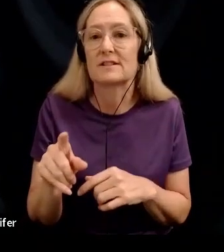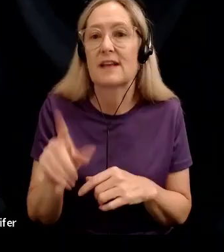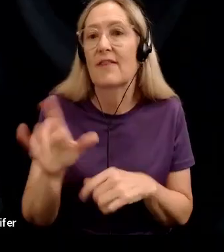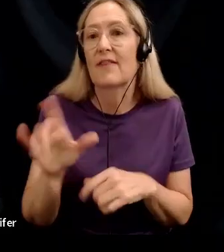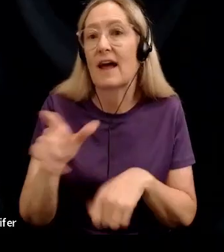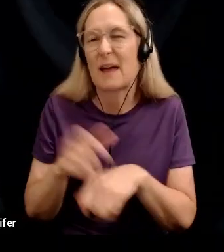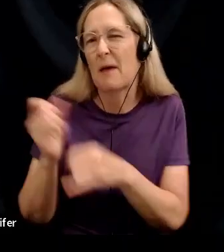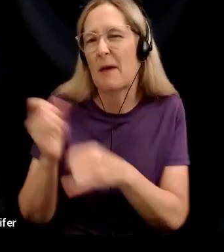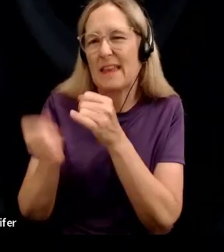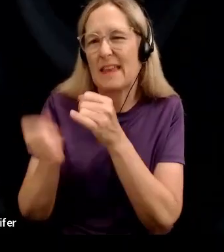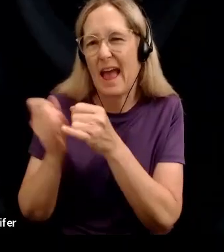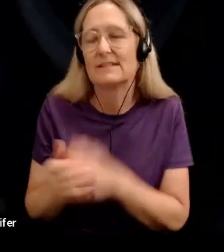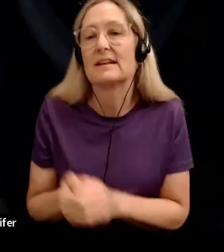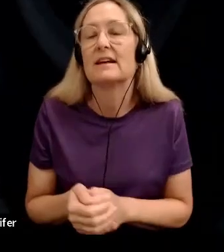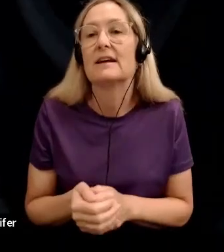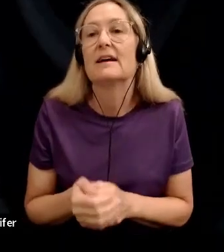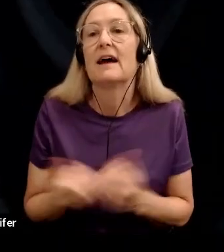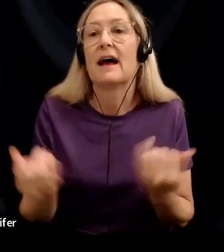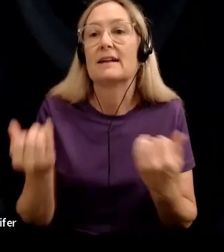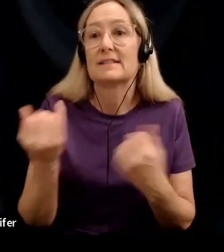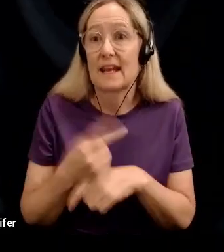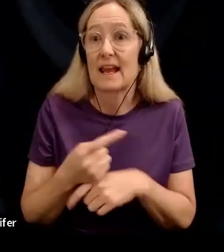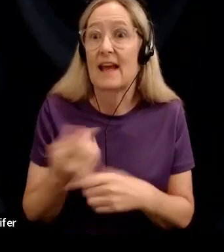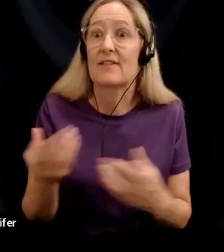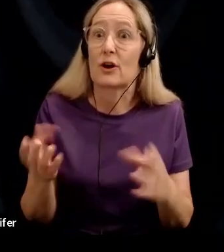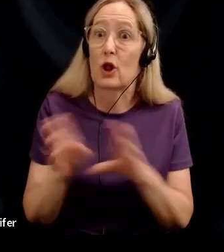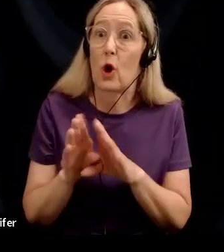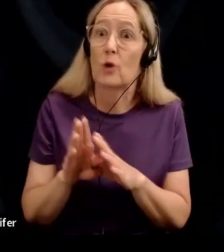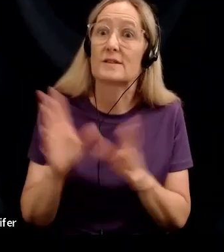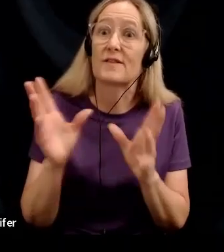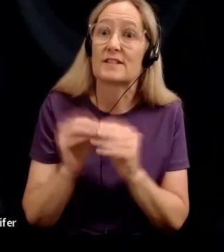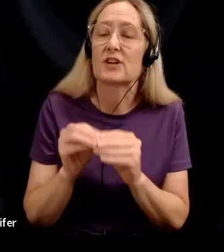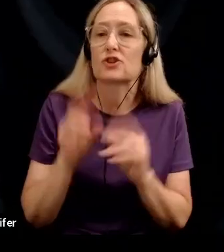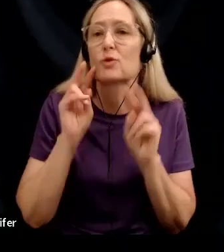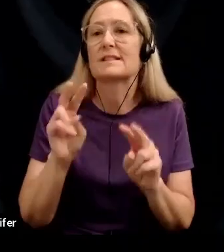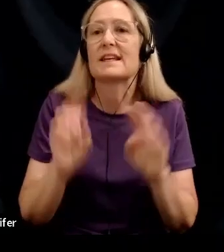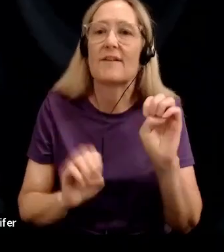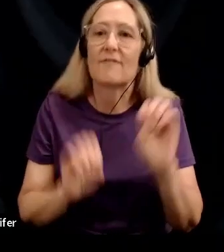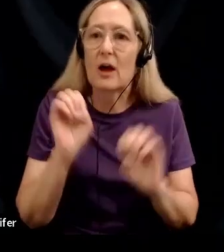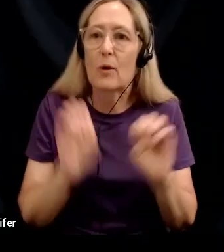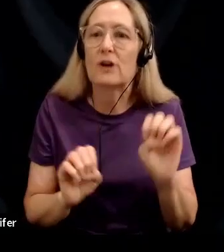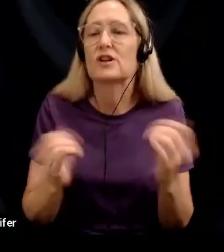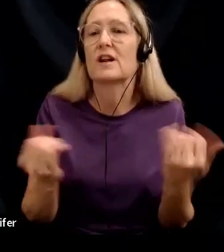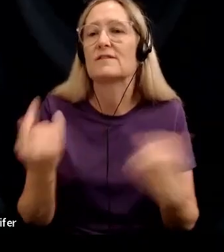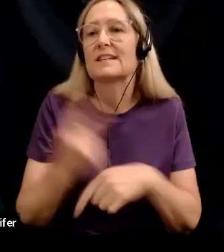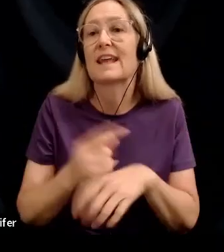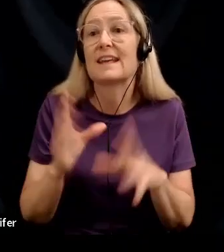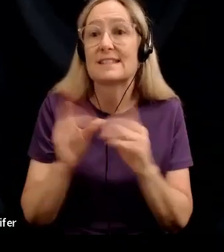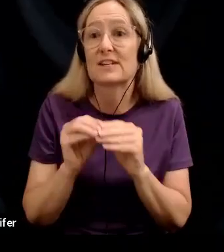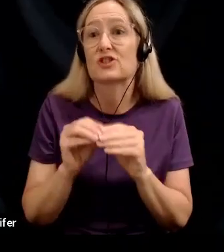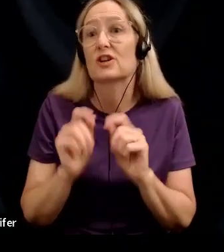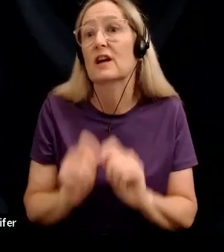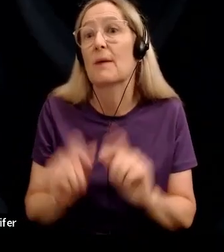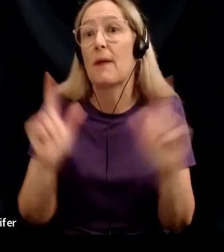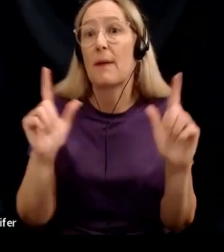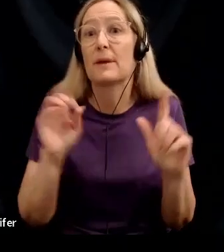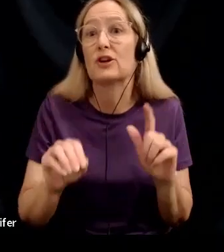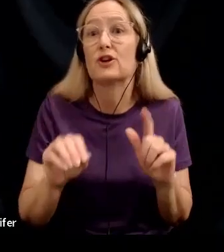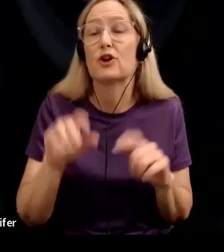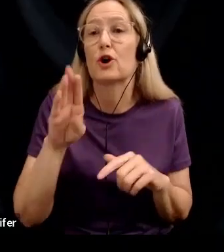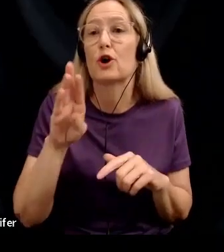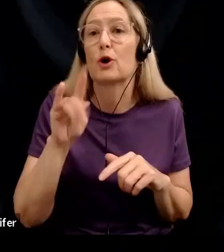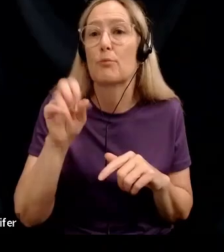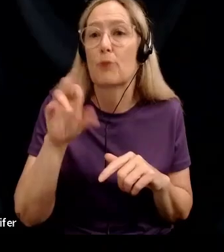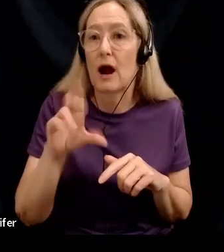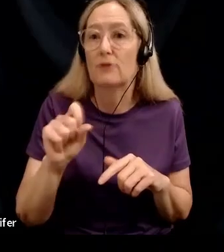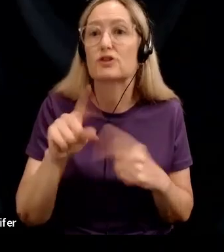time. At the close of today's session, you'll see a quick evaluation of today's session pop up in your browser once you leave the